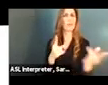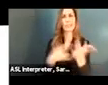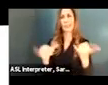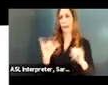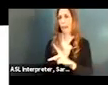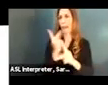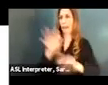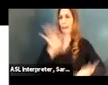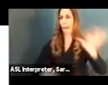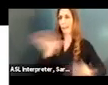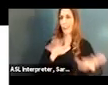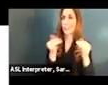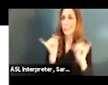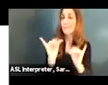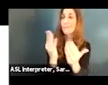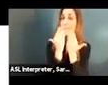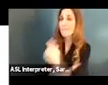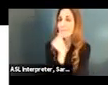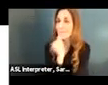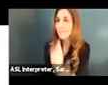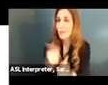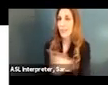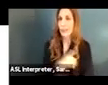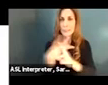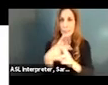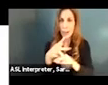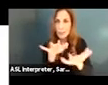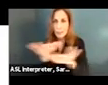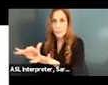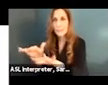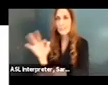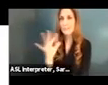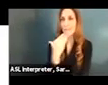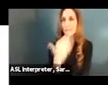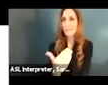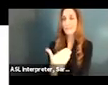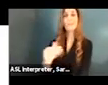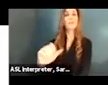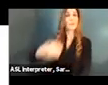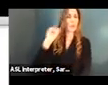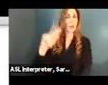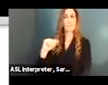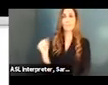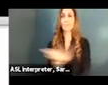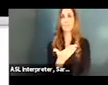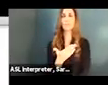out day by day, no worries. Thanks for bearing with us and helping us figure it out, everyone. All right, so we're gonna do a